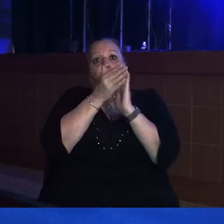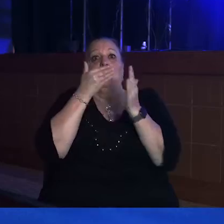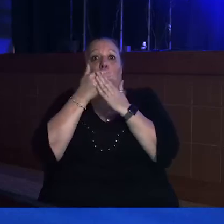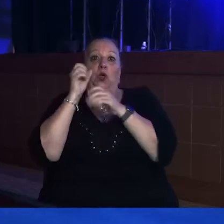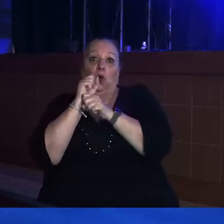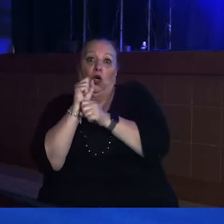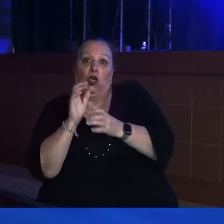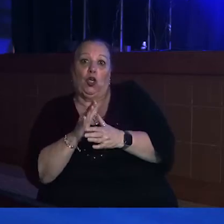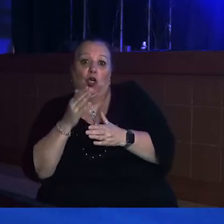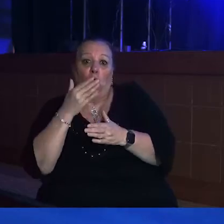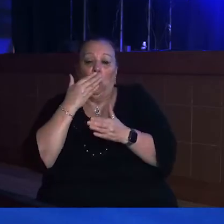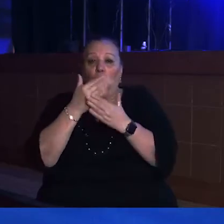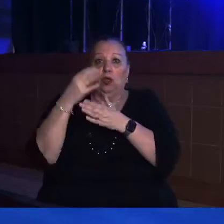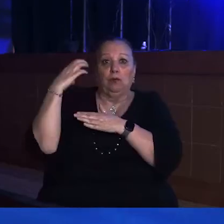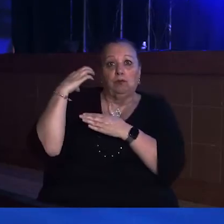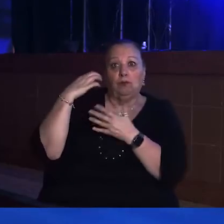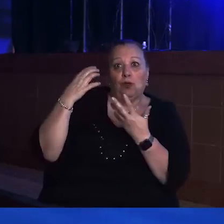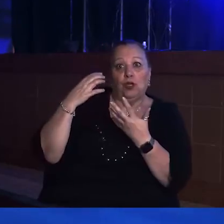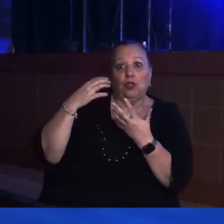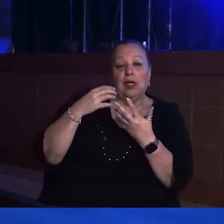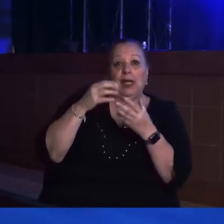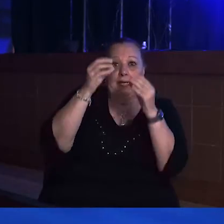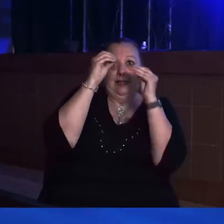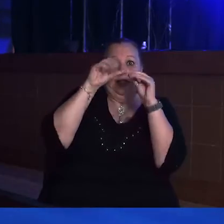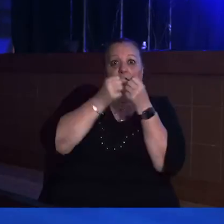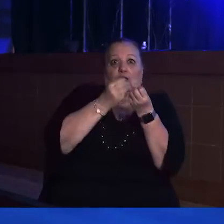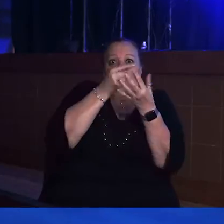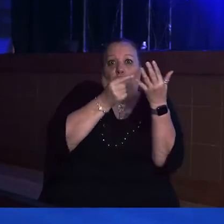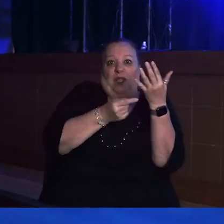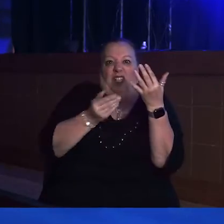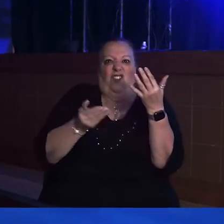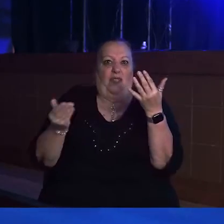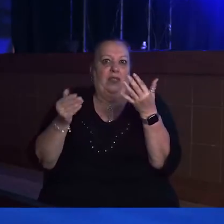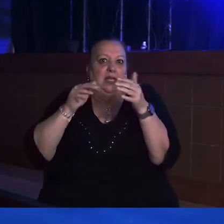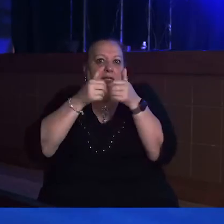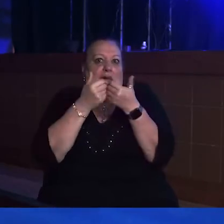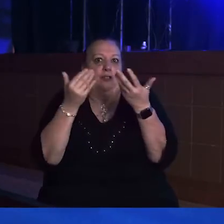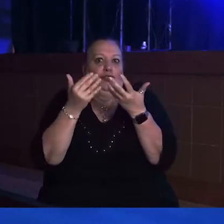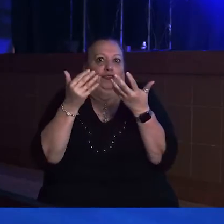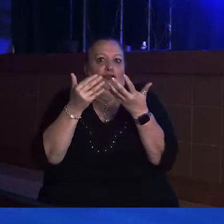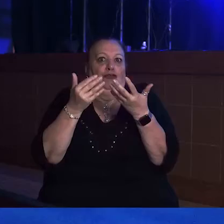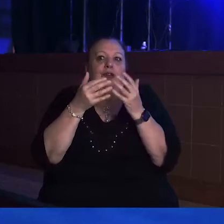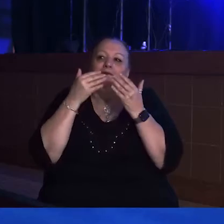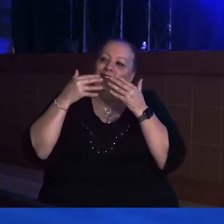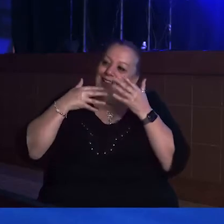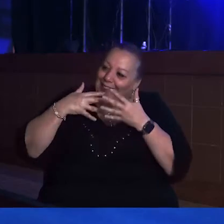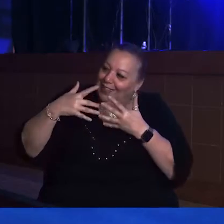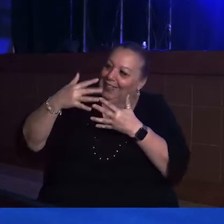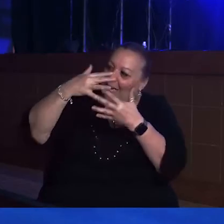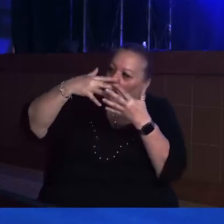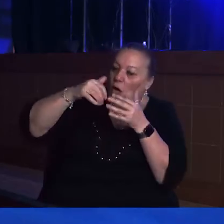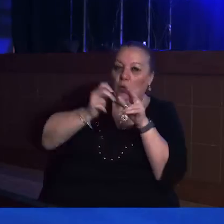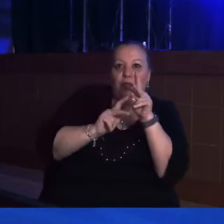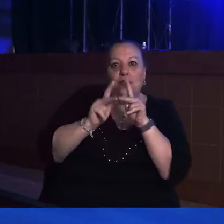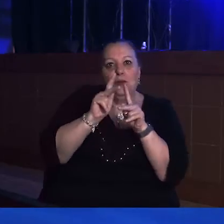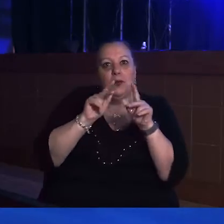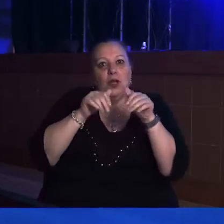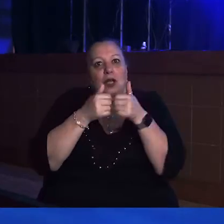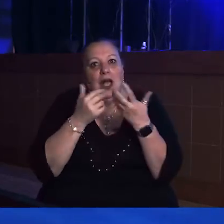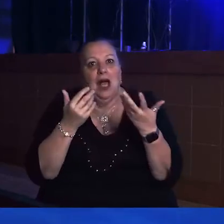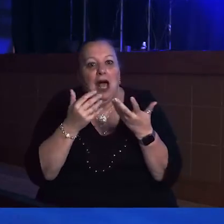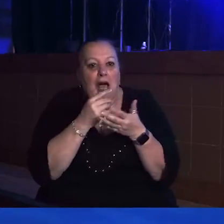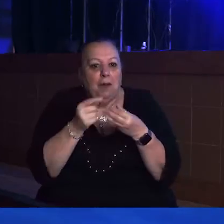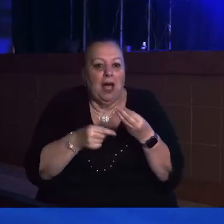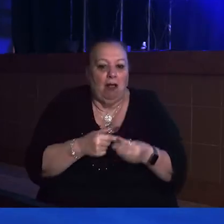employer. It tells us so many different things, how to get along with other people. The book tells us about life